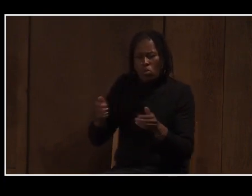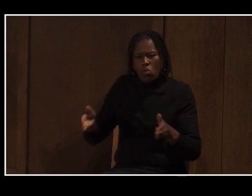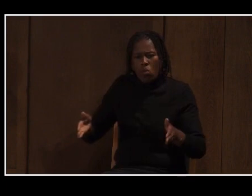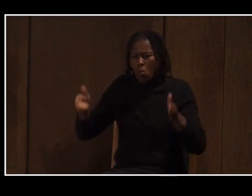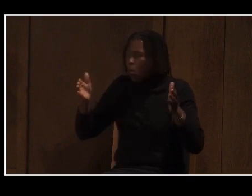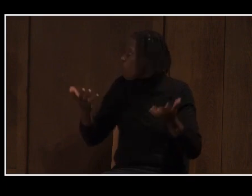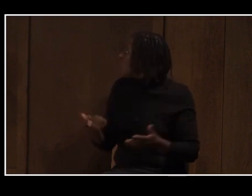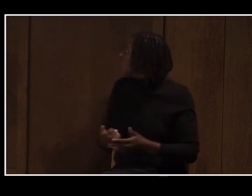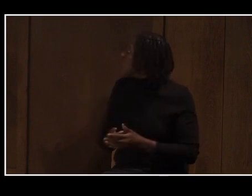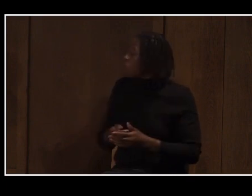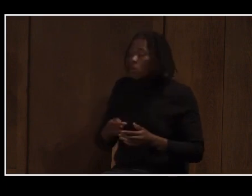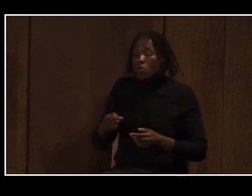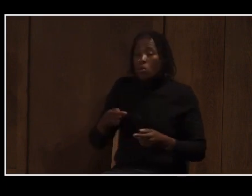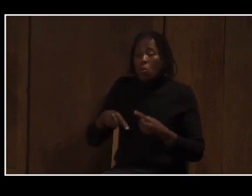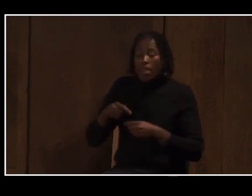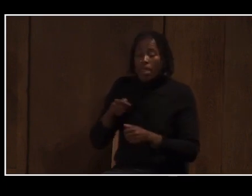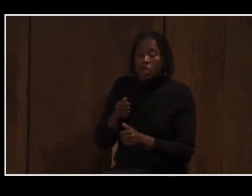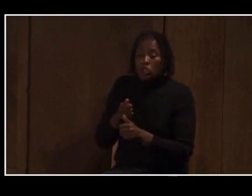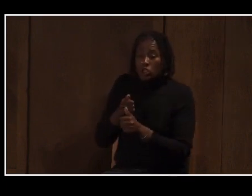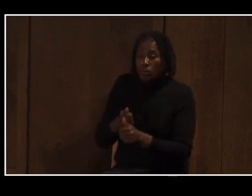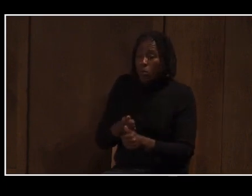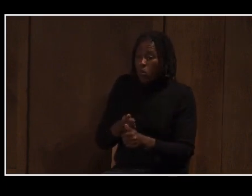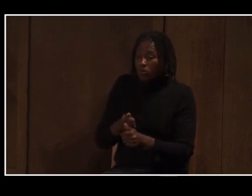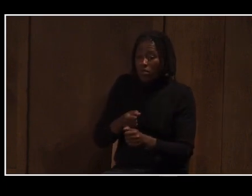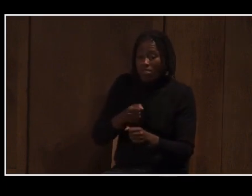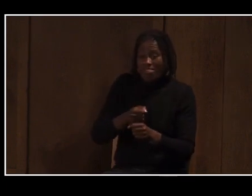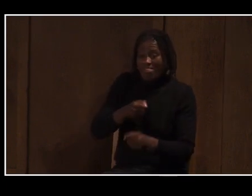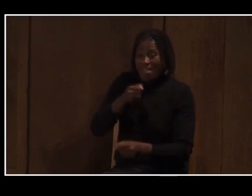more than they support us.